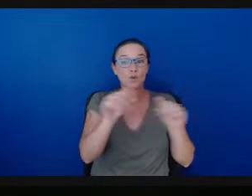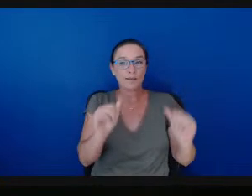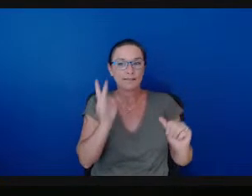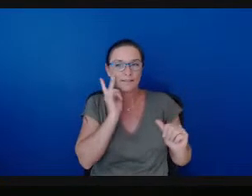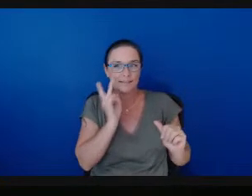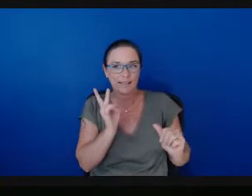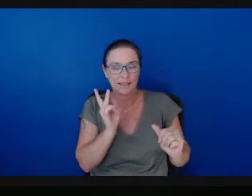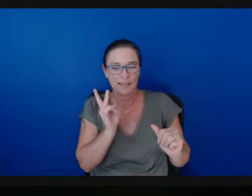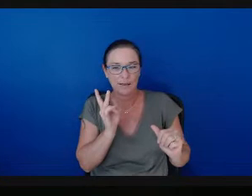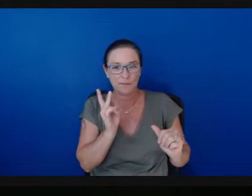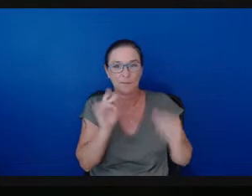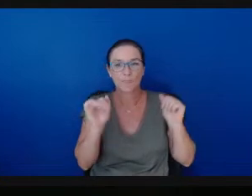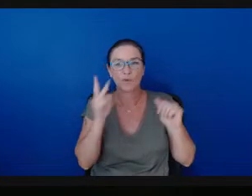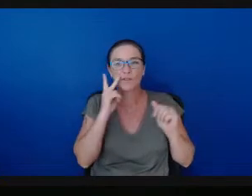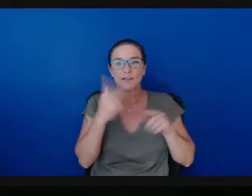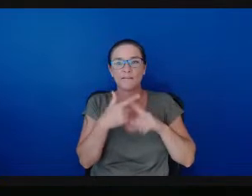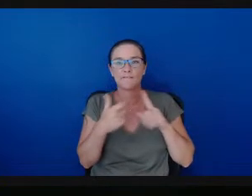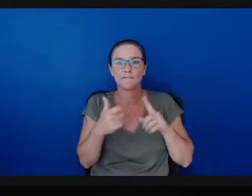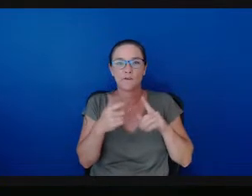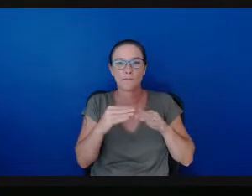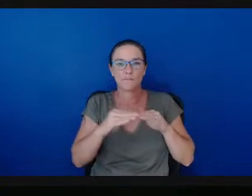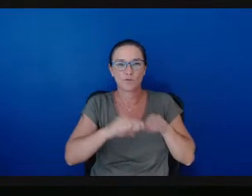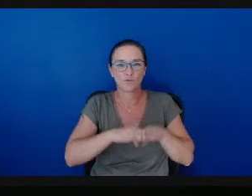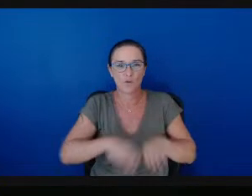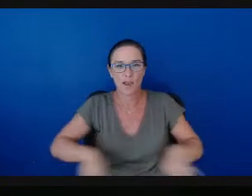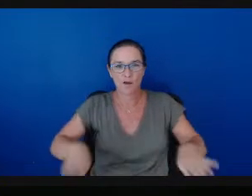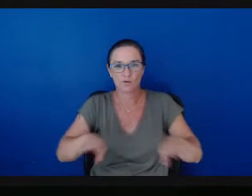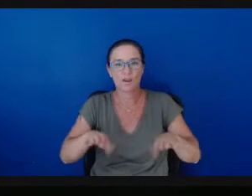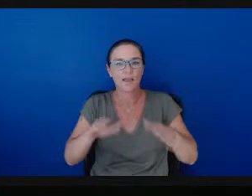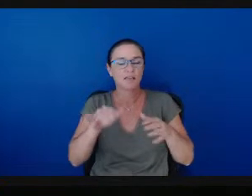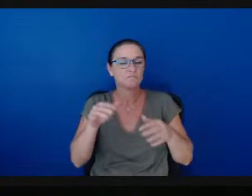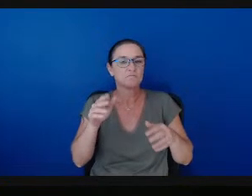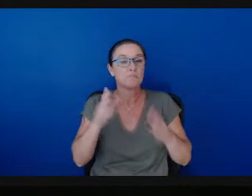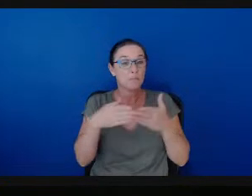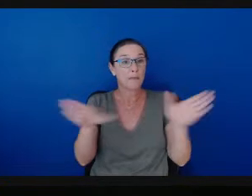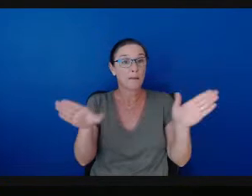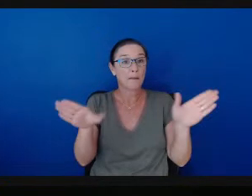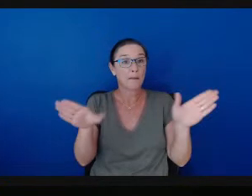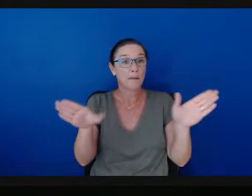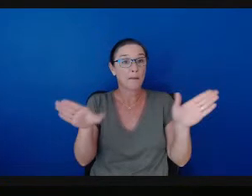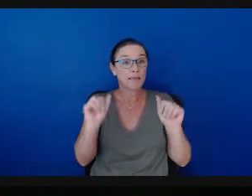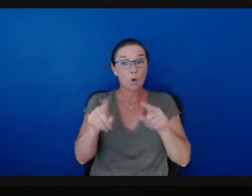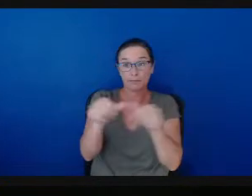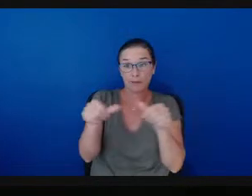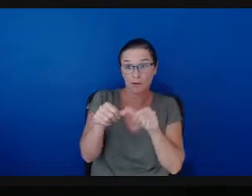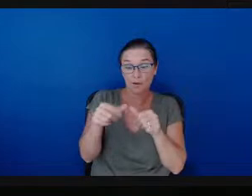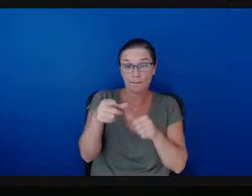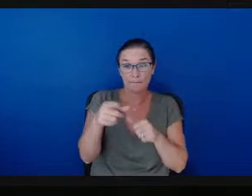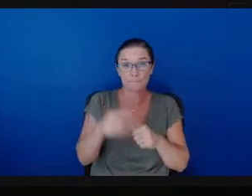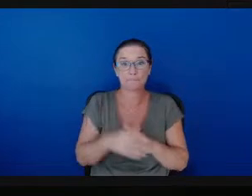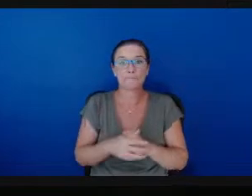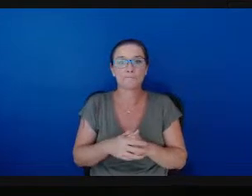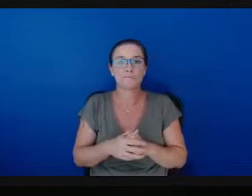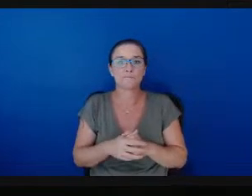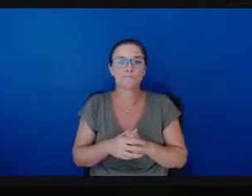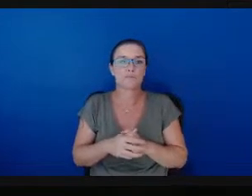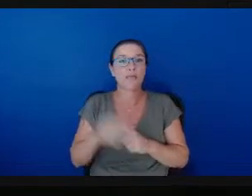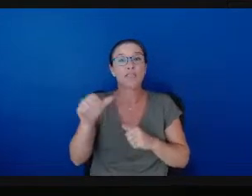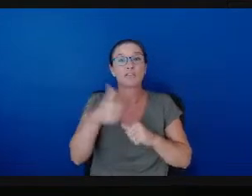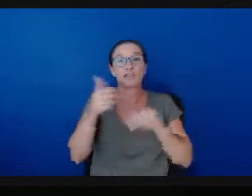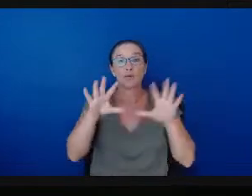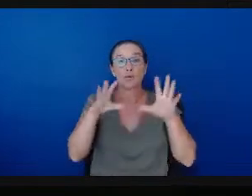what you see from the ground. And it's great to have that view shared with us as well. So that was the first batch released yesterday. There's another batch